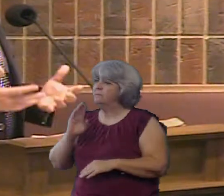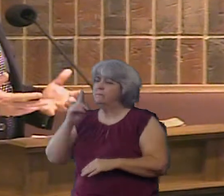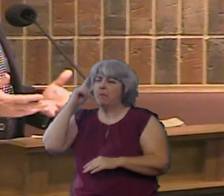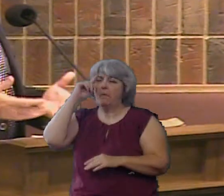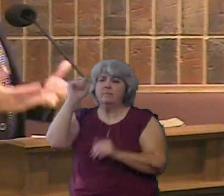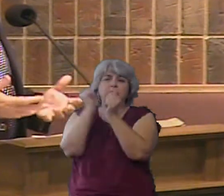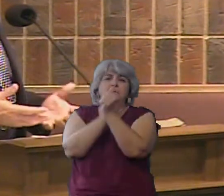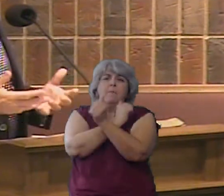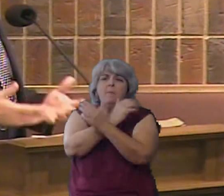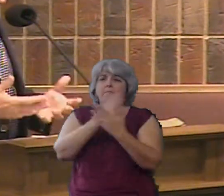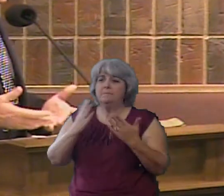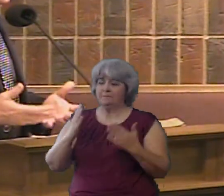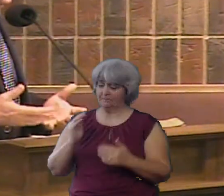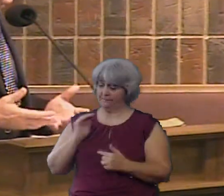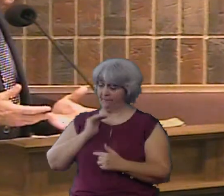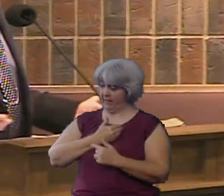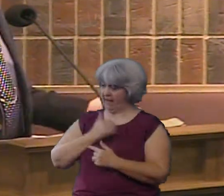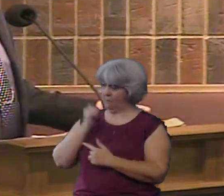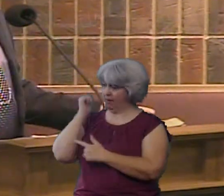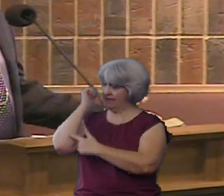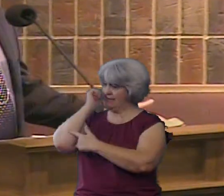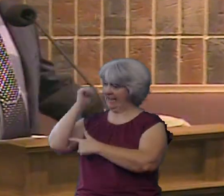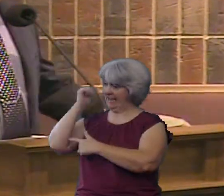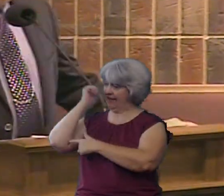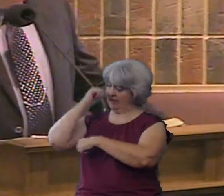you for our daily bread.